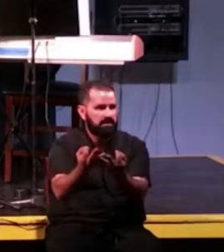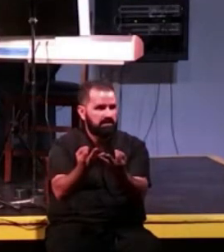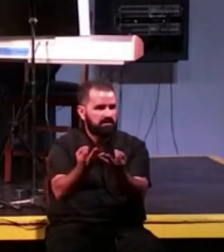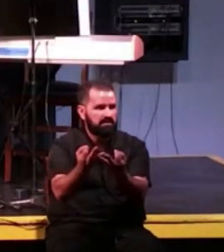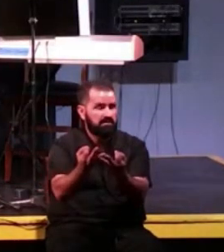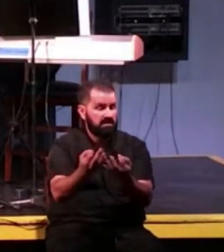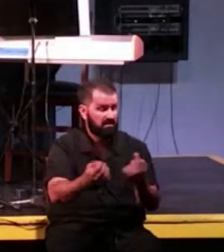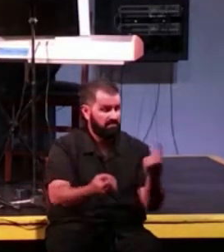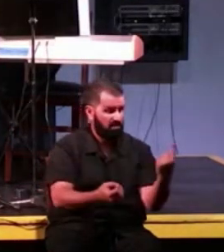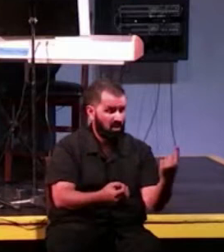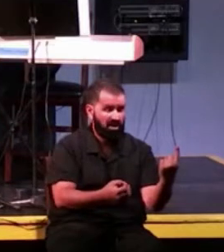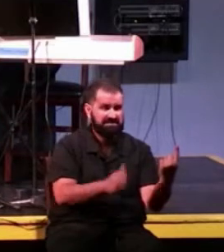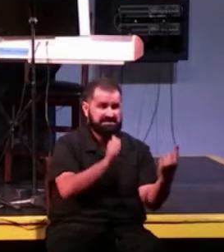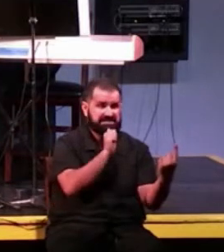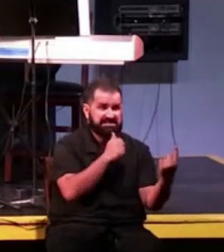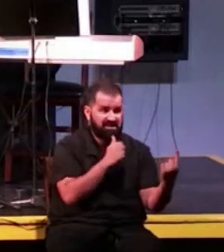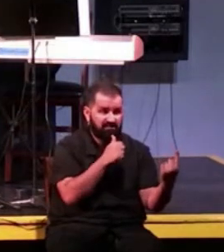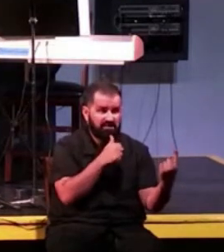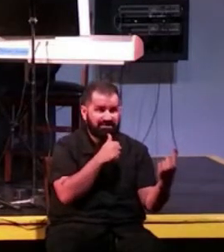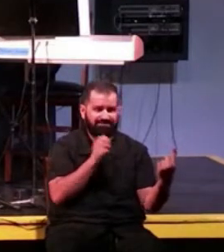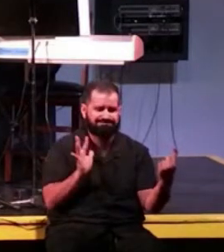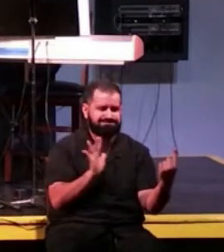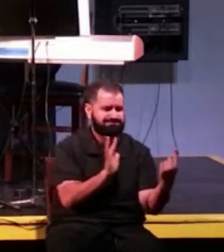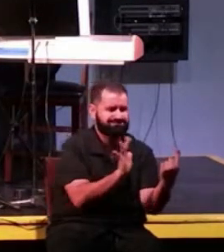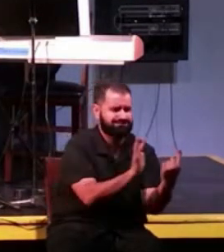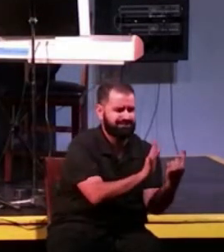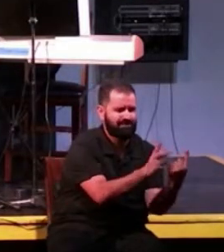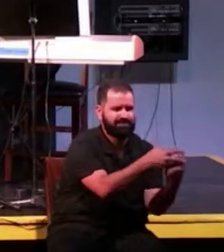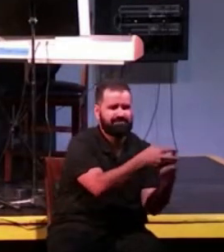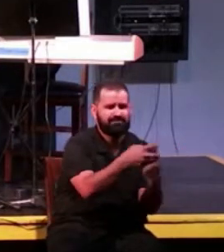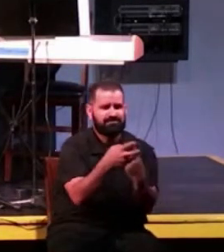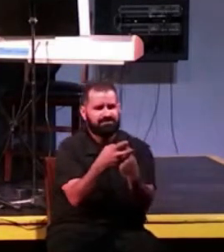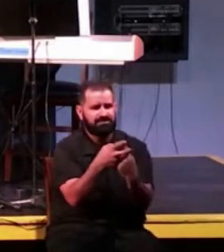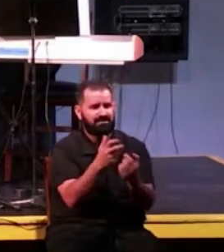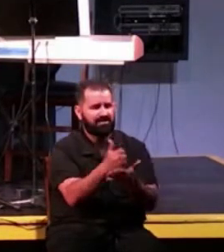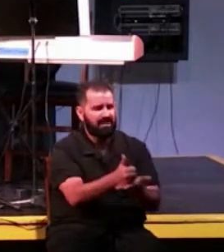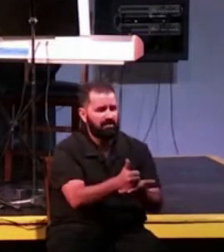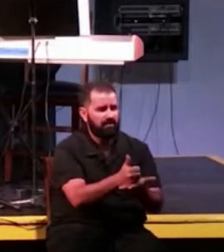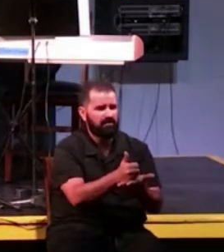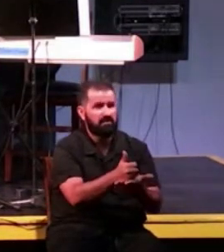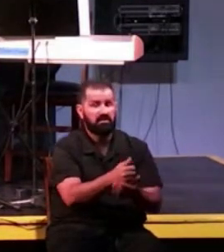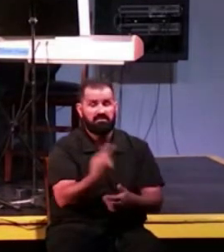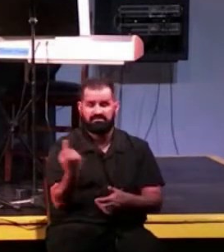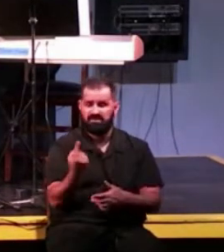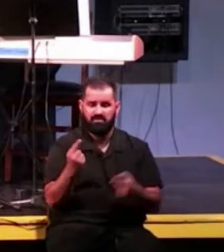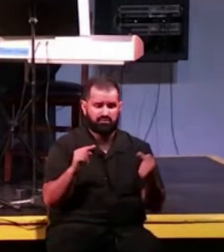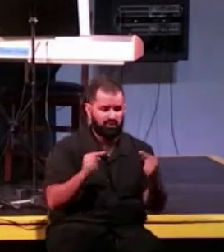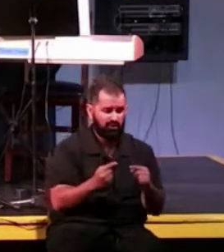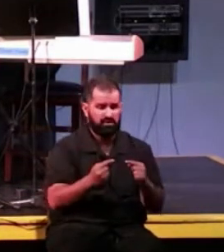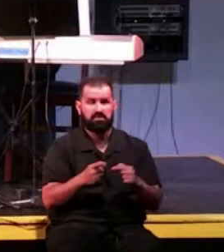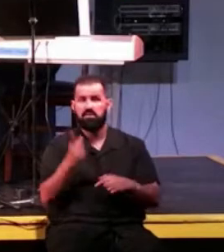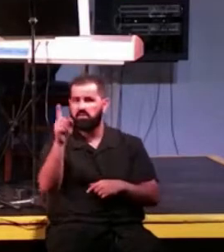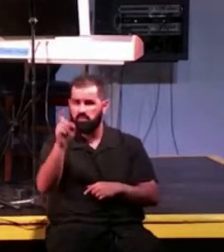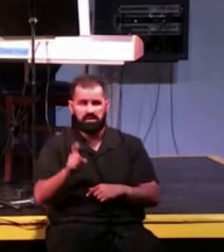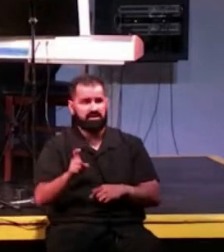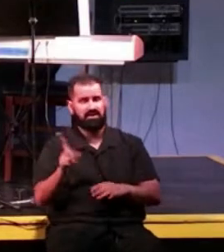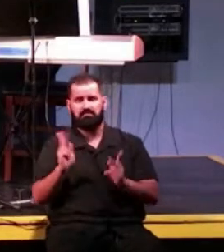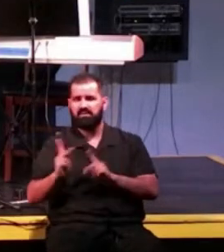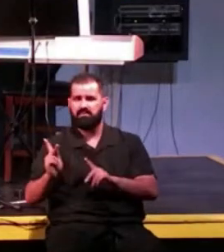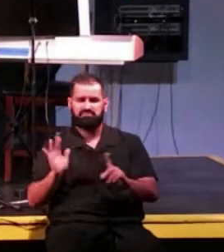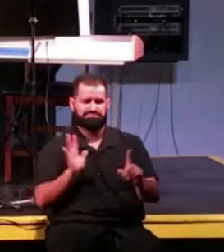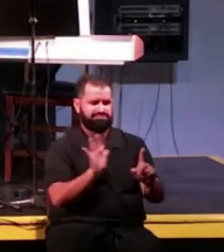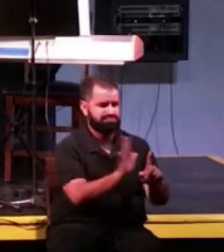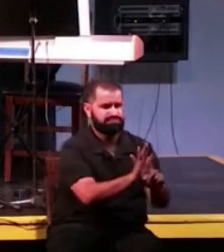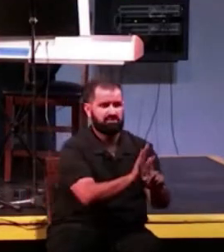That when one is suffering and one is hurting and one is going through loss like Naomi, we need a Ruth that says,